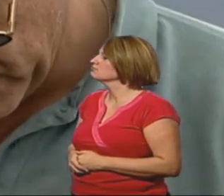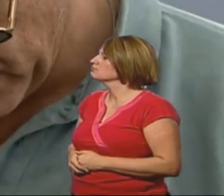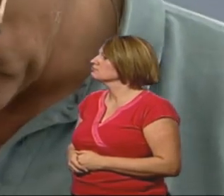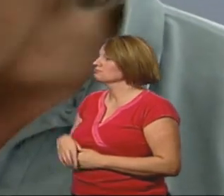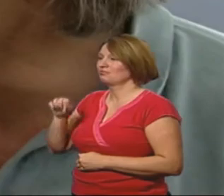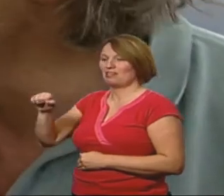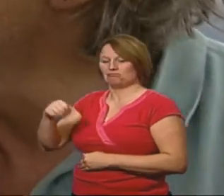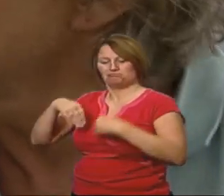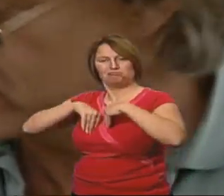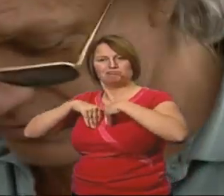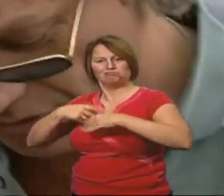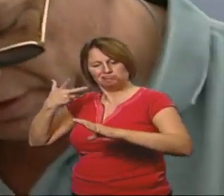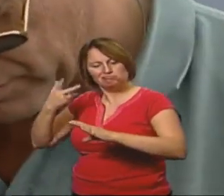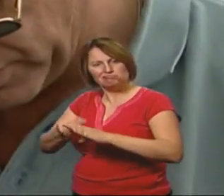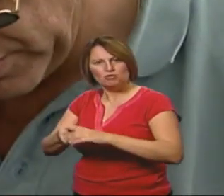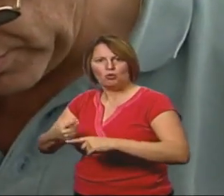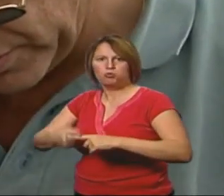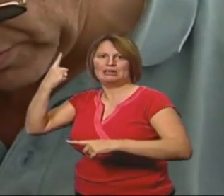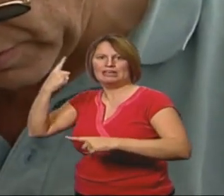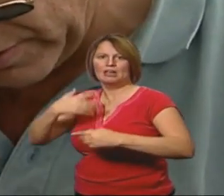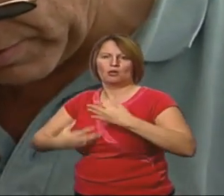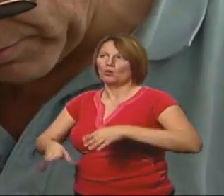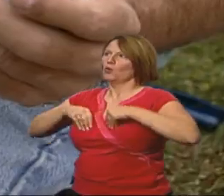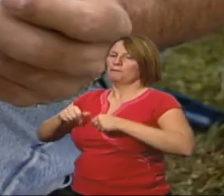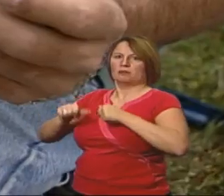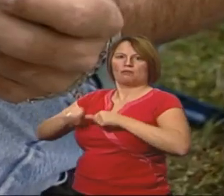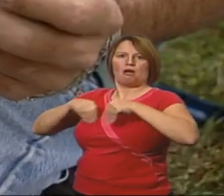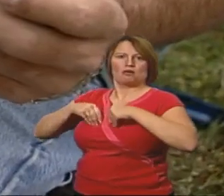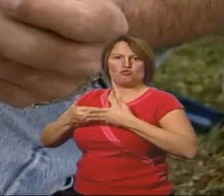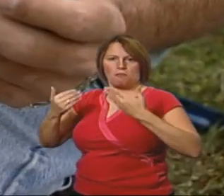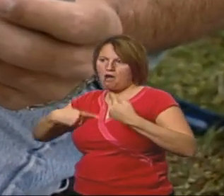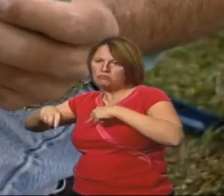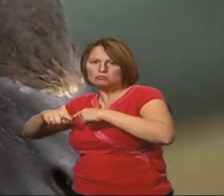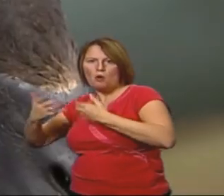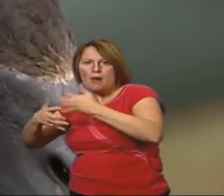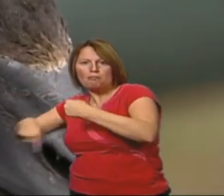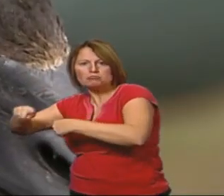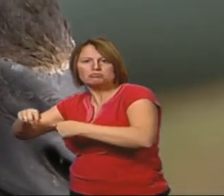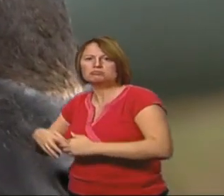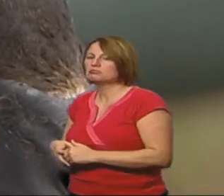Birds, their metabolism's so quick, they sort of use antibiotics at twice the rate of mammals.